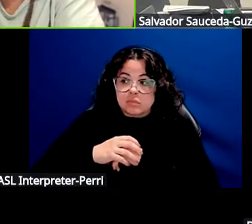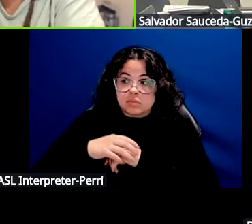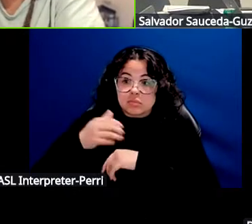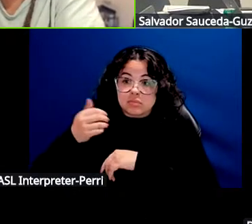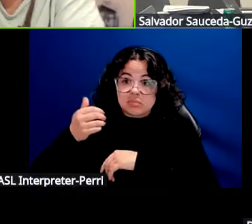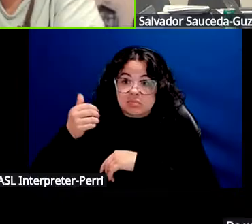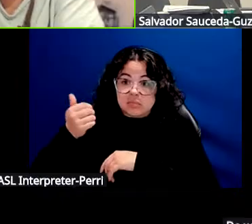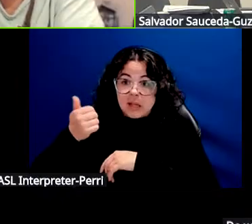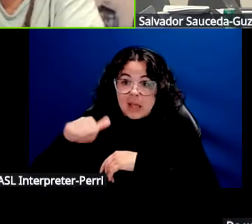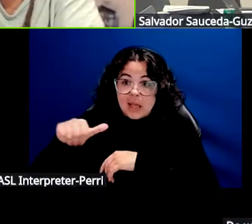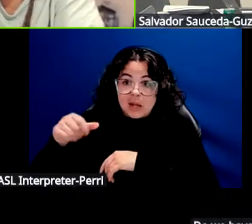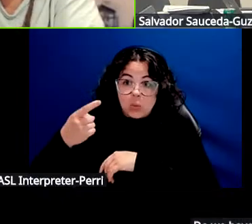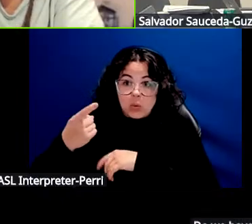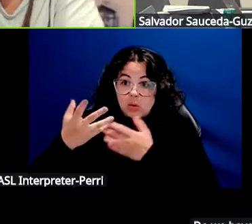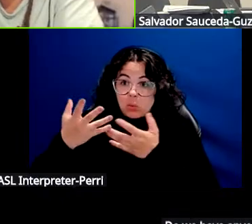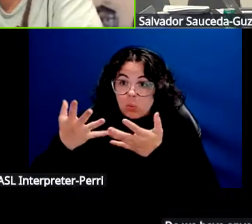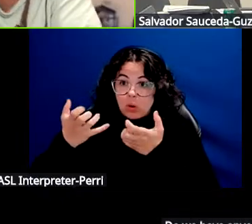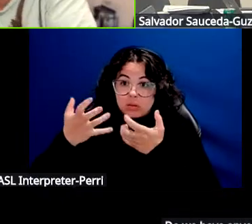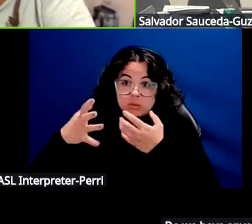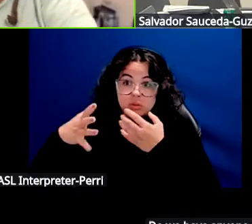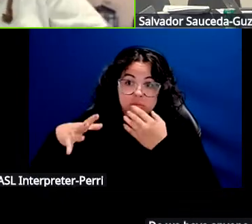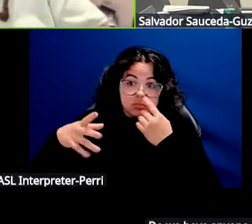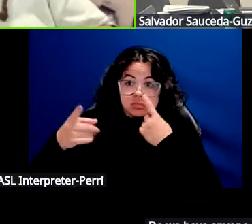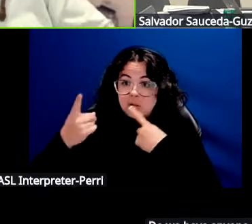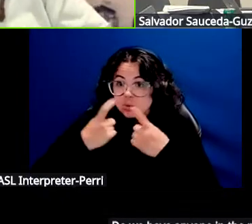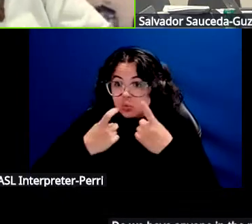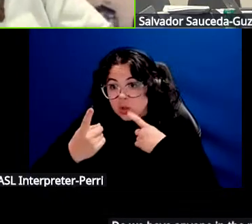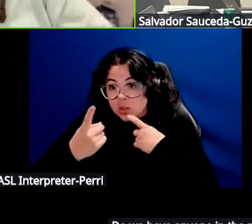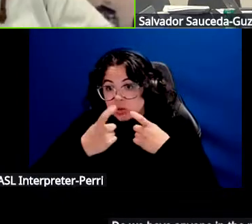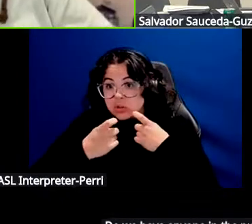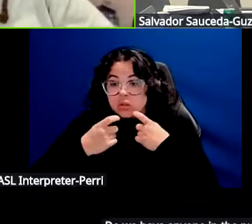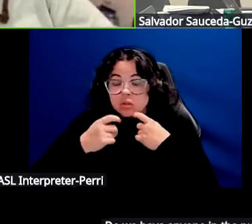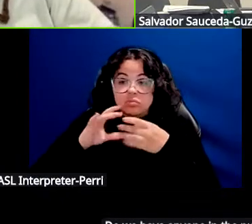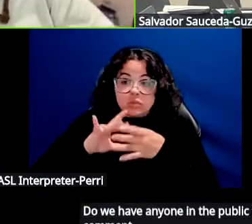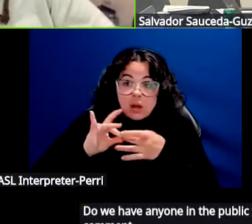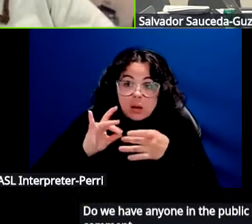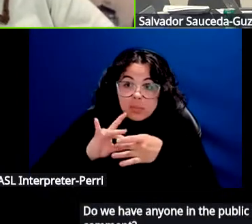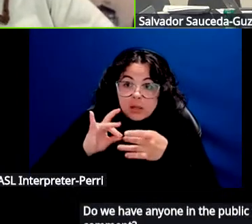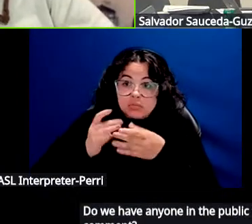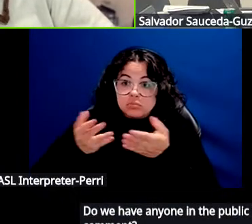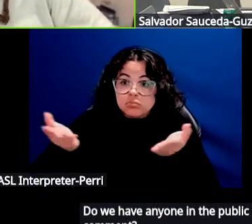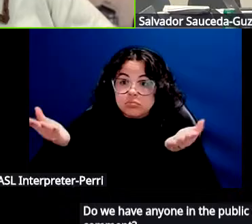in the public that would like to ask questions or make a comment?